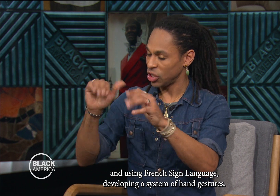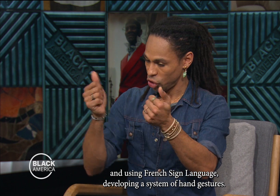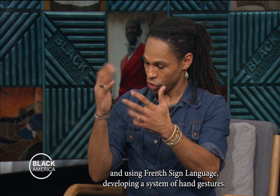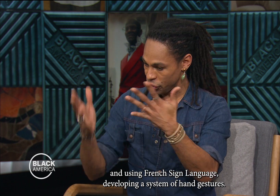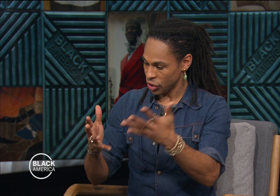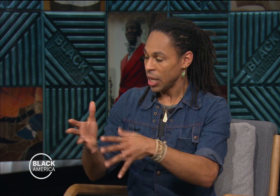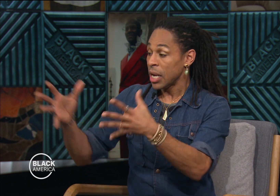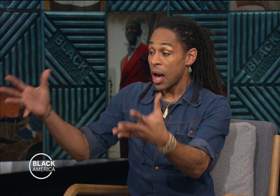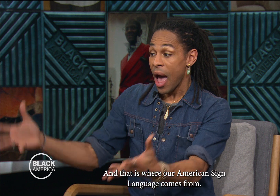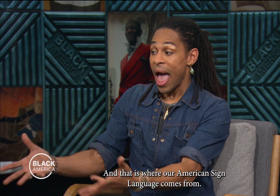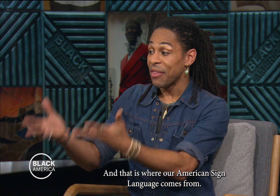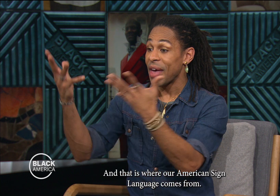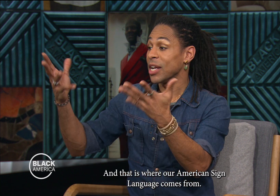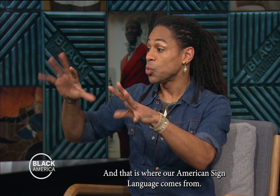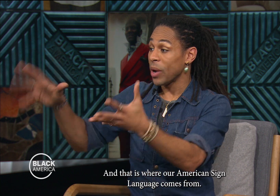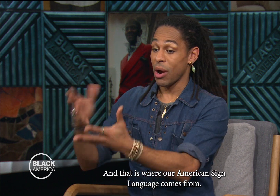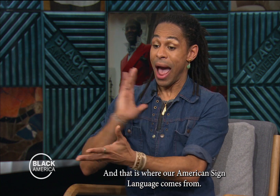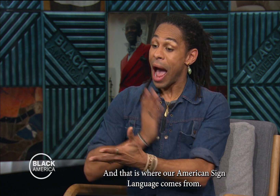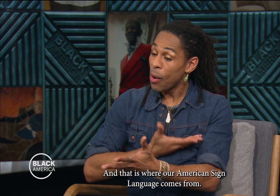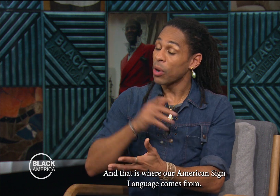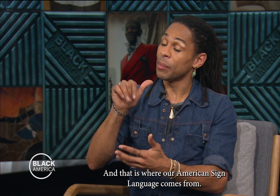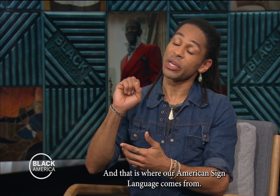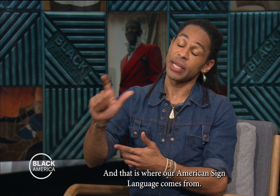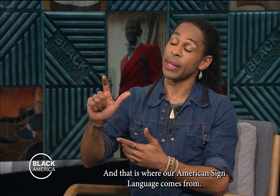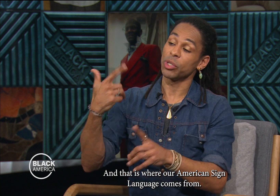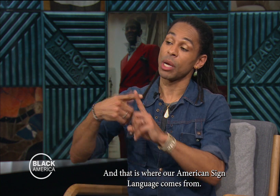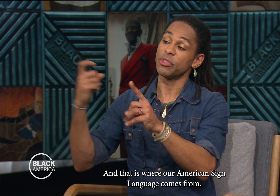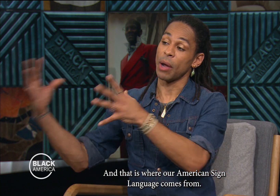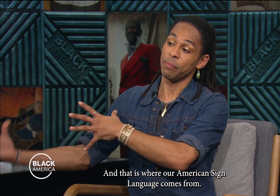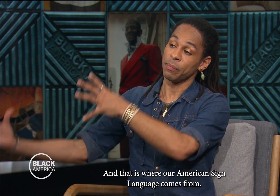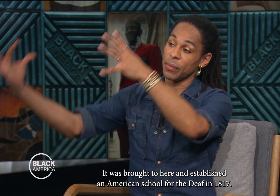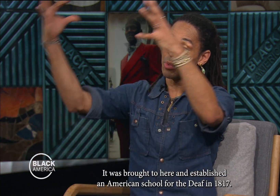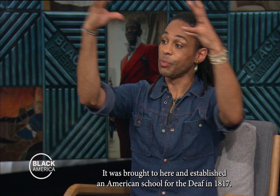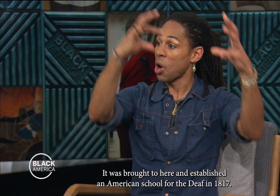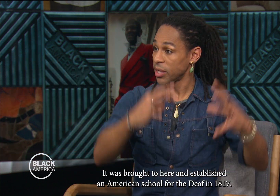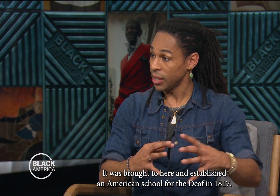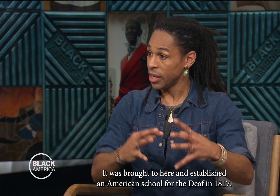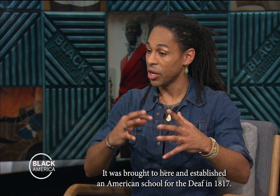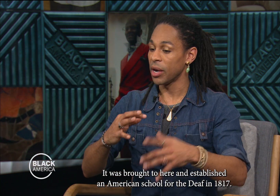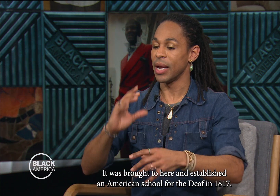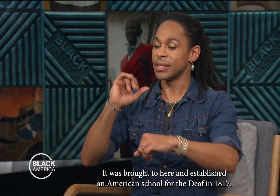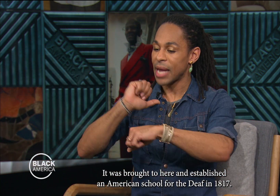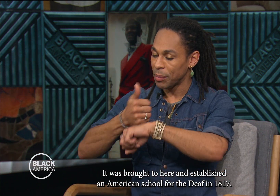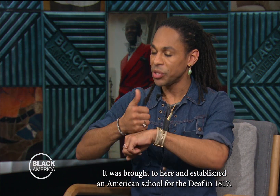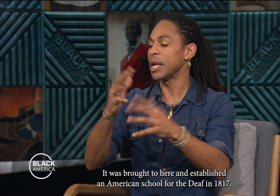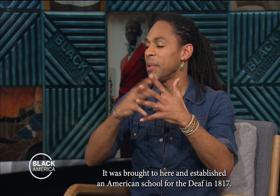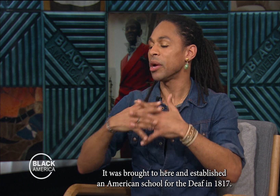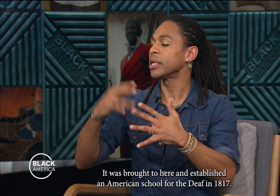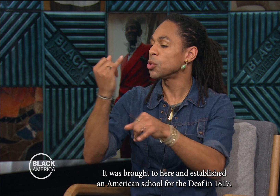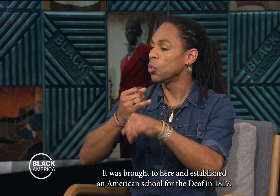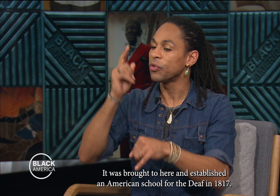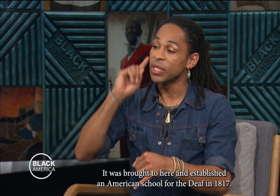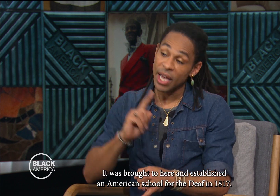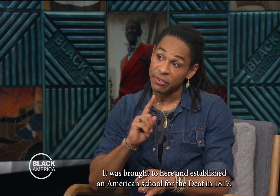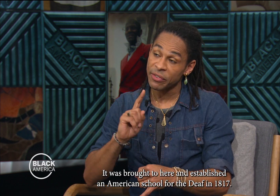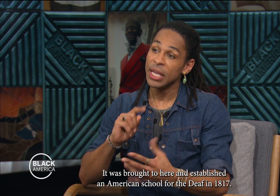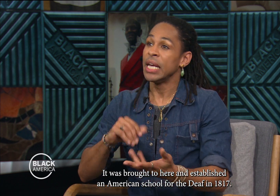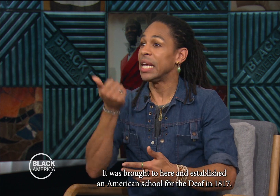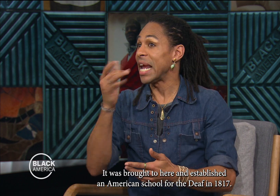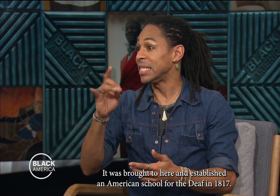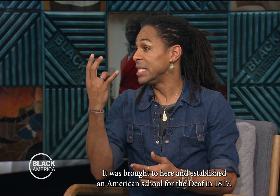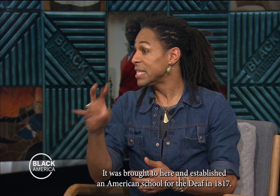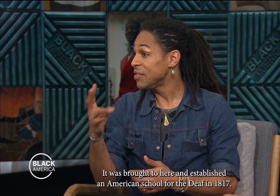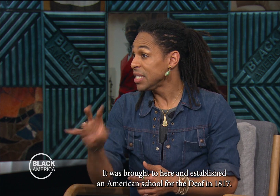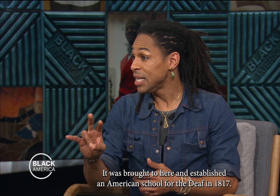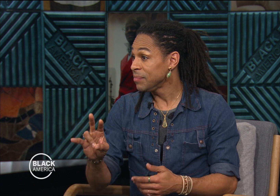hand gestures, and that is where our American Sign Language comes from. It was brought to here and established at American School for the Deaf